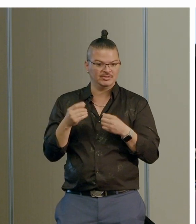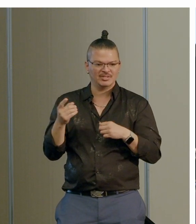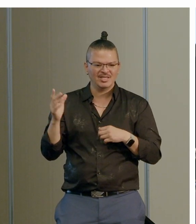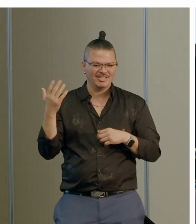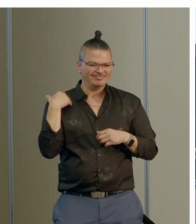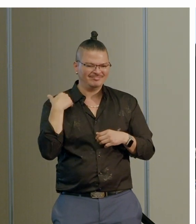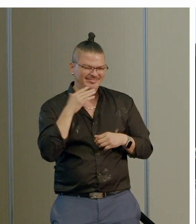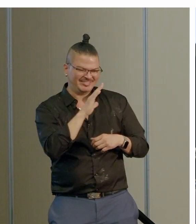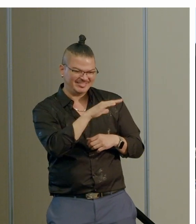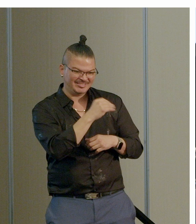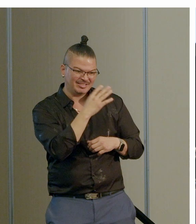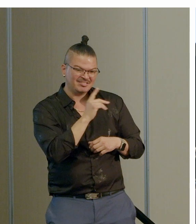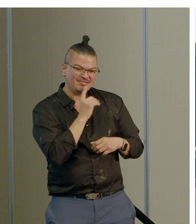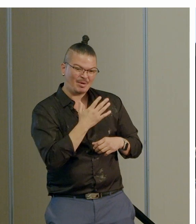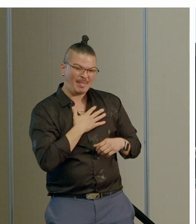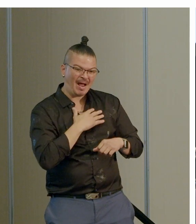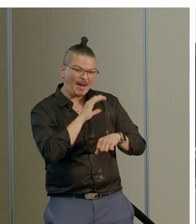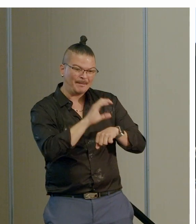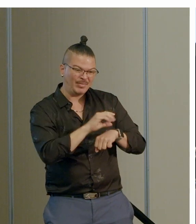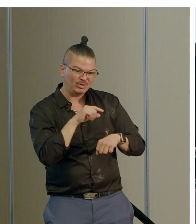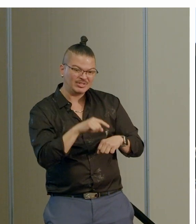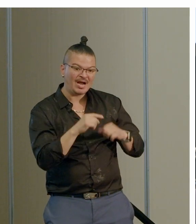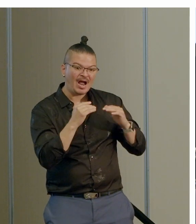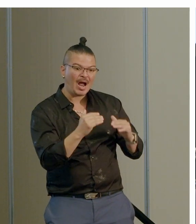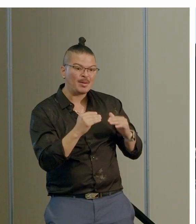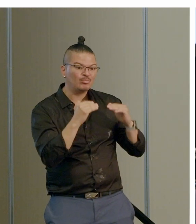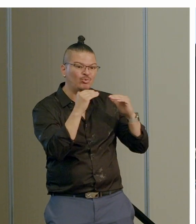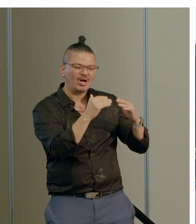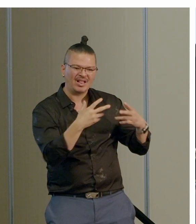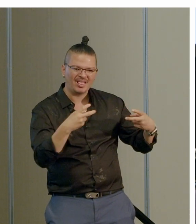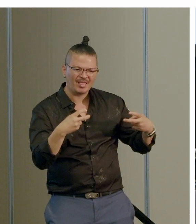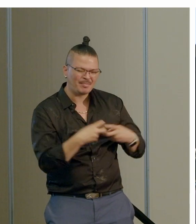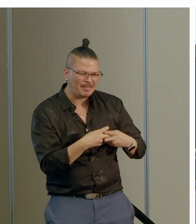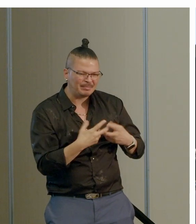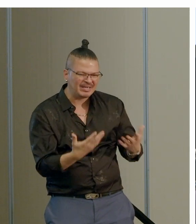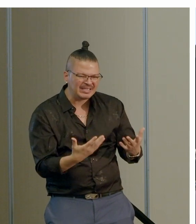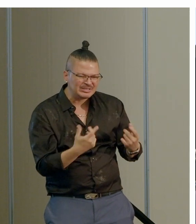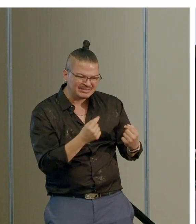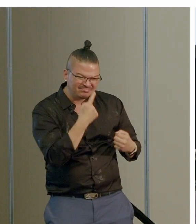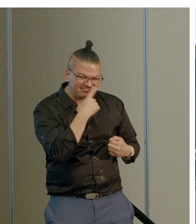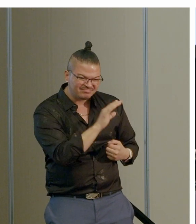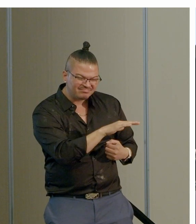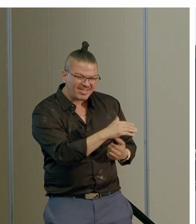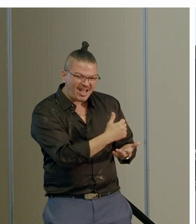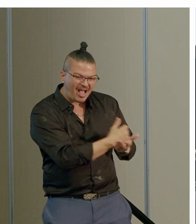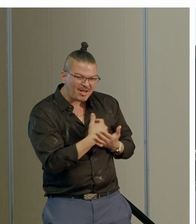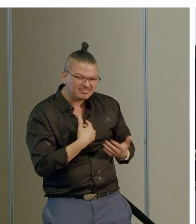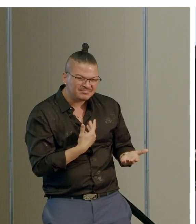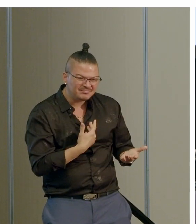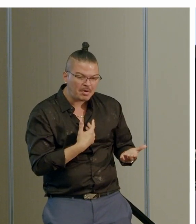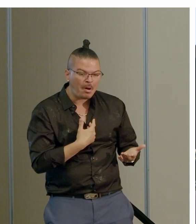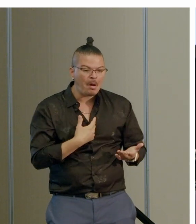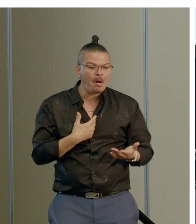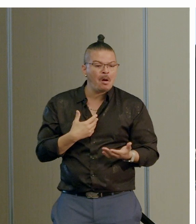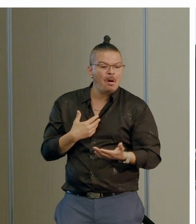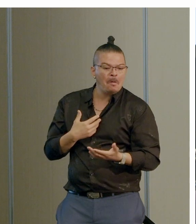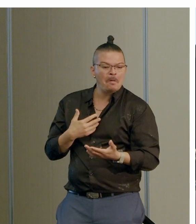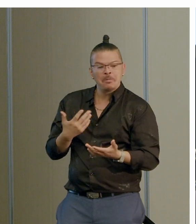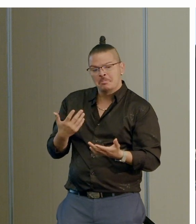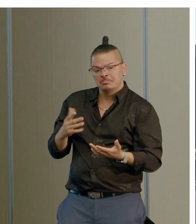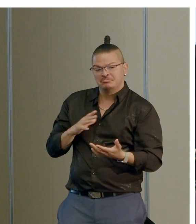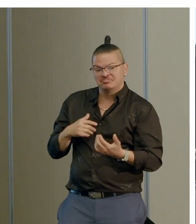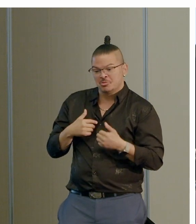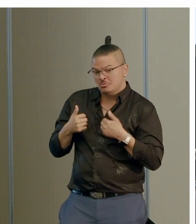I can't figure out how to get into my email. Can you help me? And I went, I don't know. I went in there and I